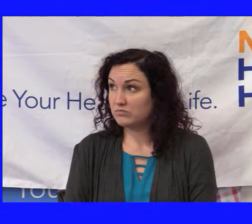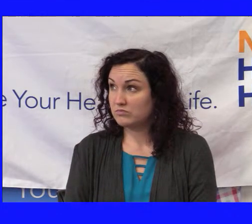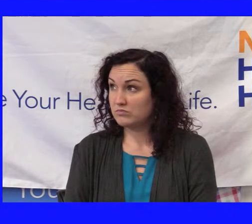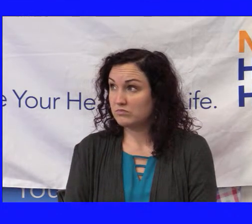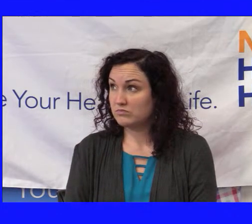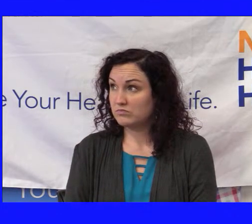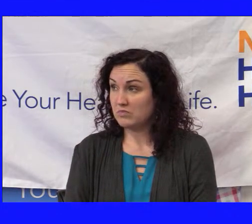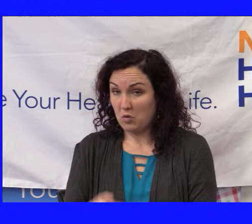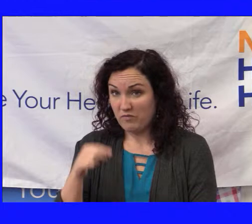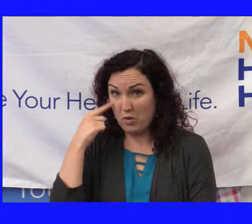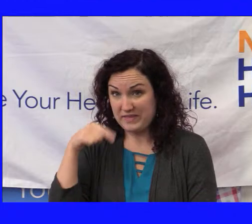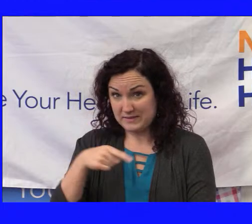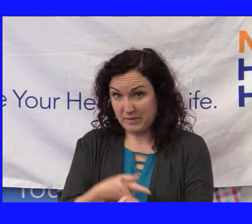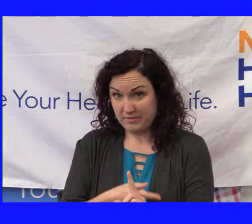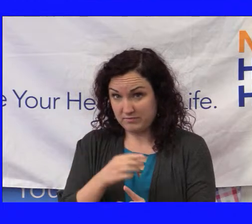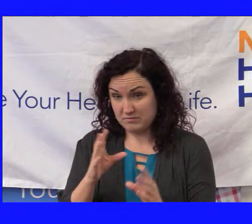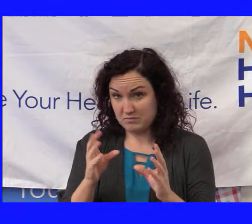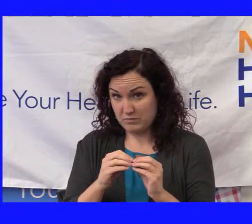meeting?